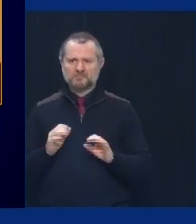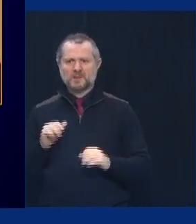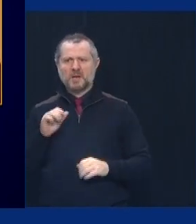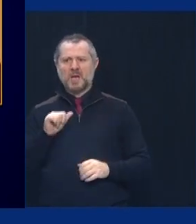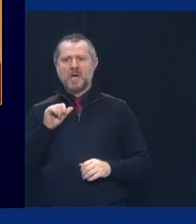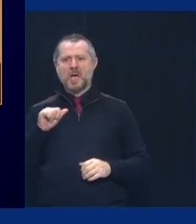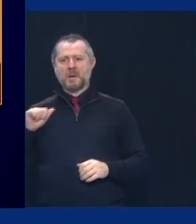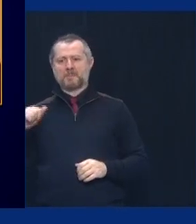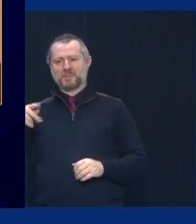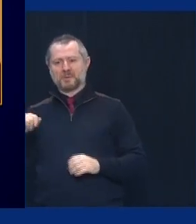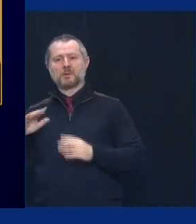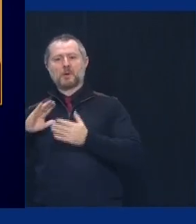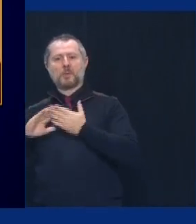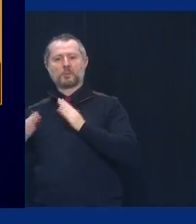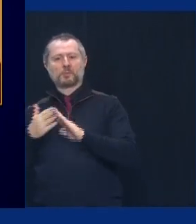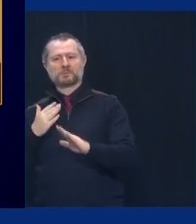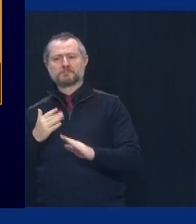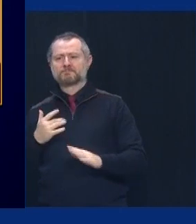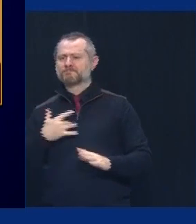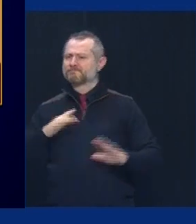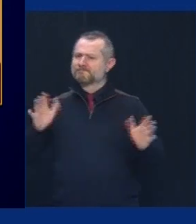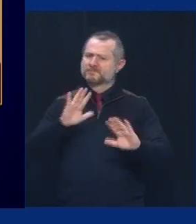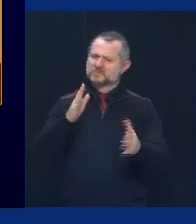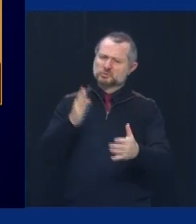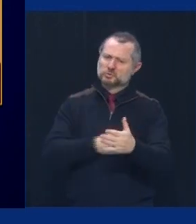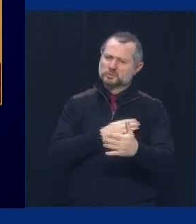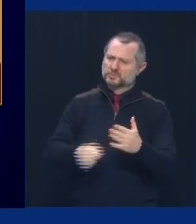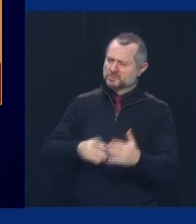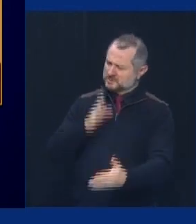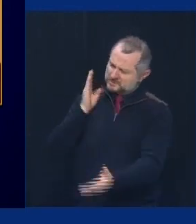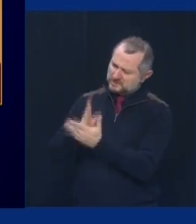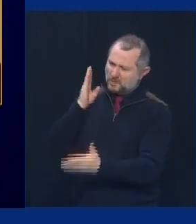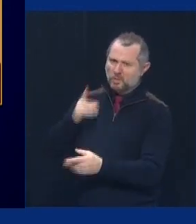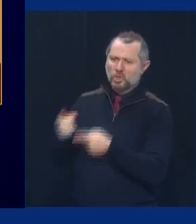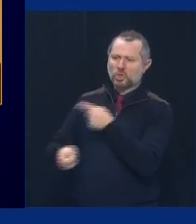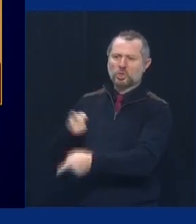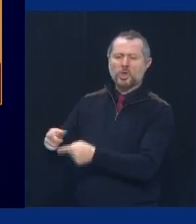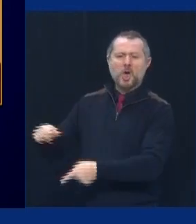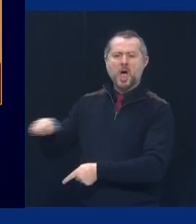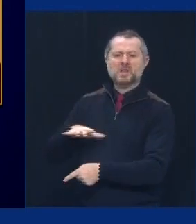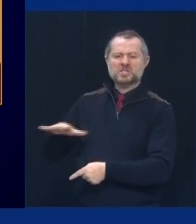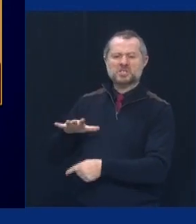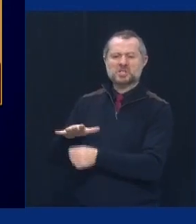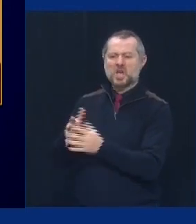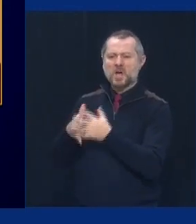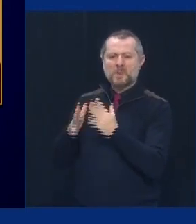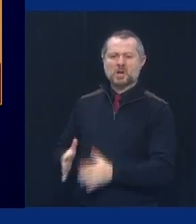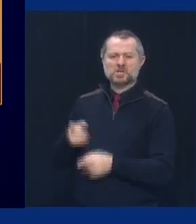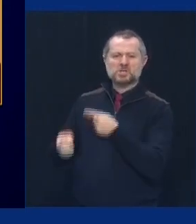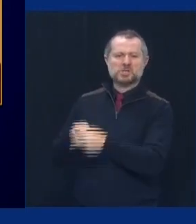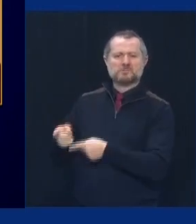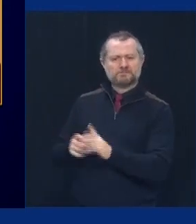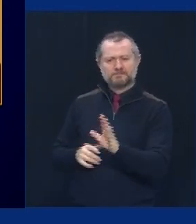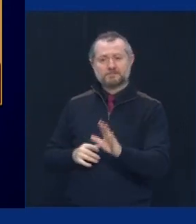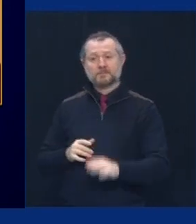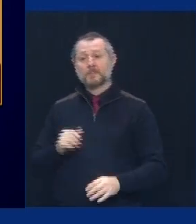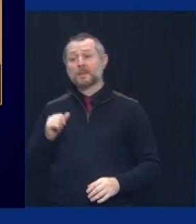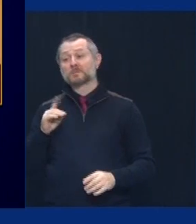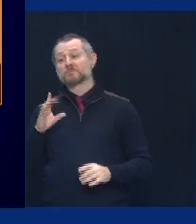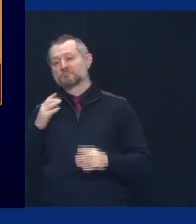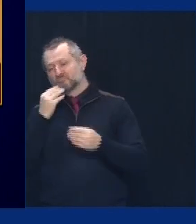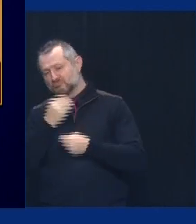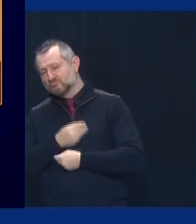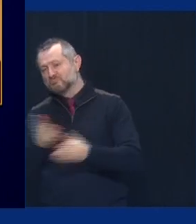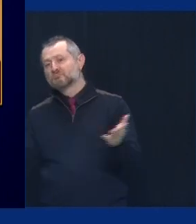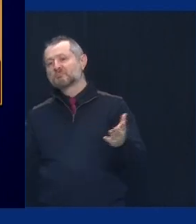community to condemn discrimination against Asian Americans. The CDC says that Asian Americans'